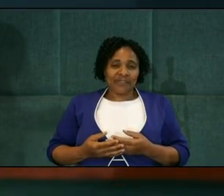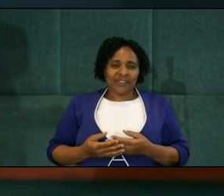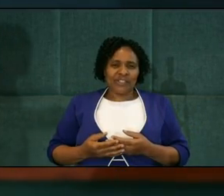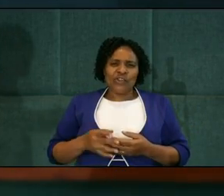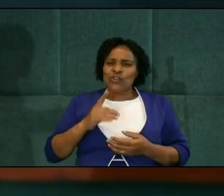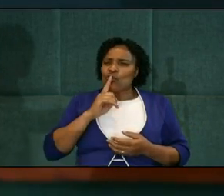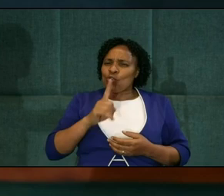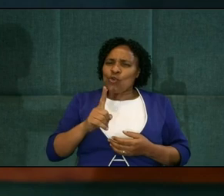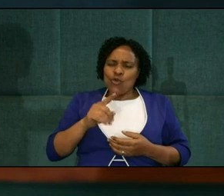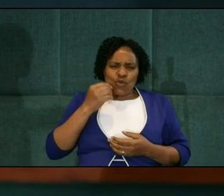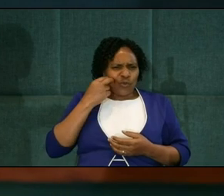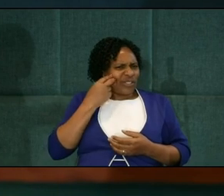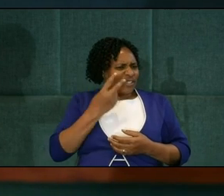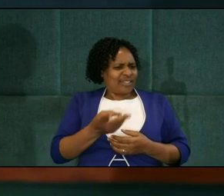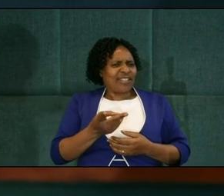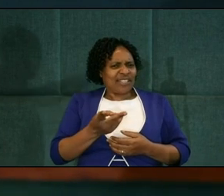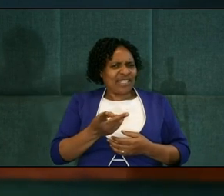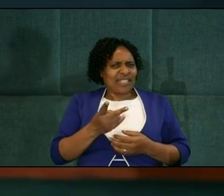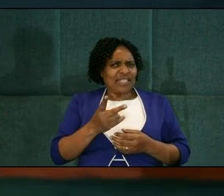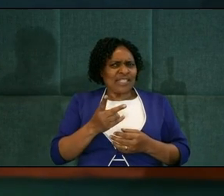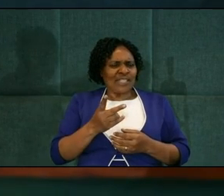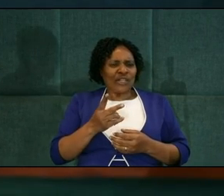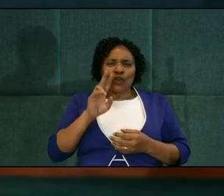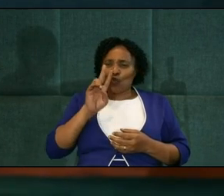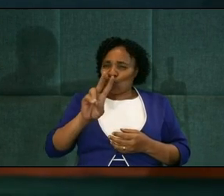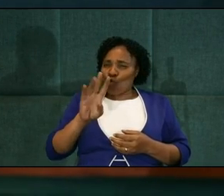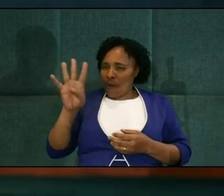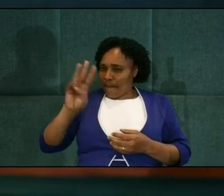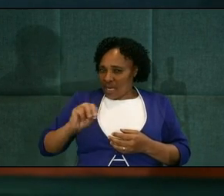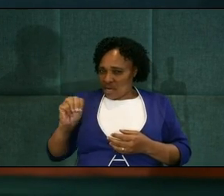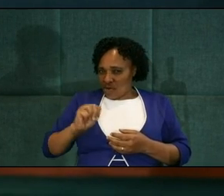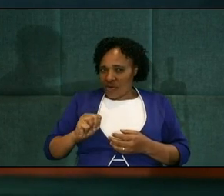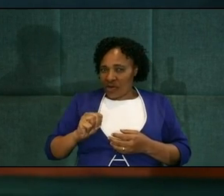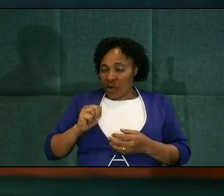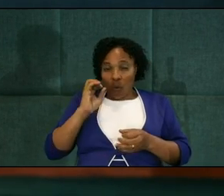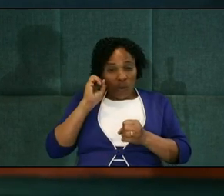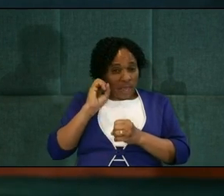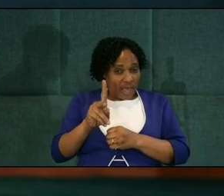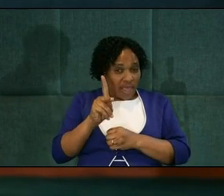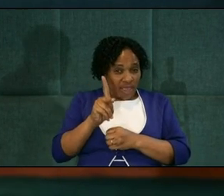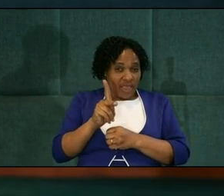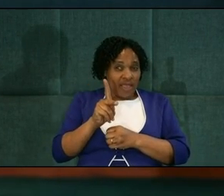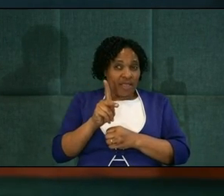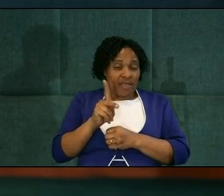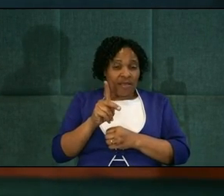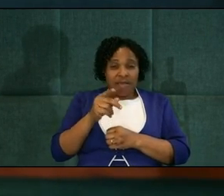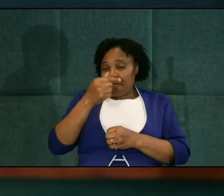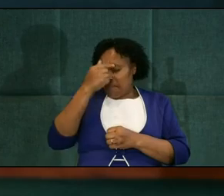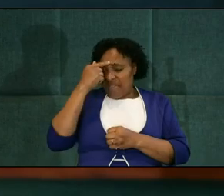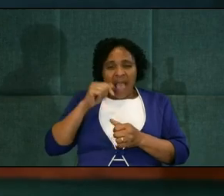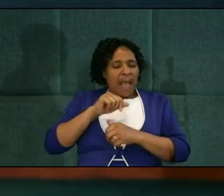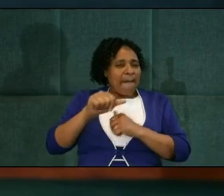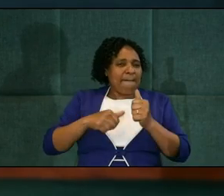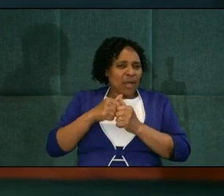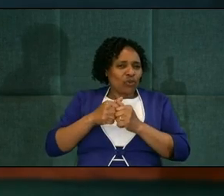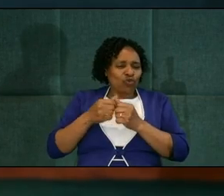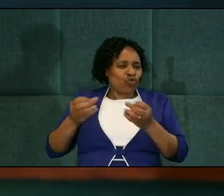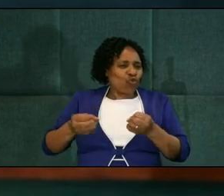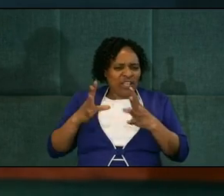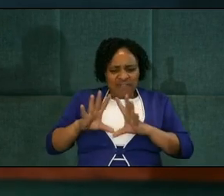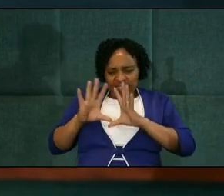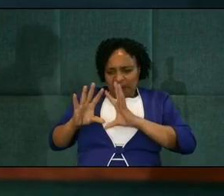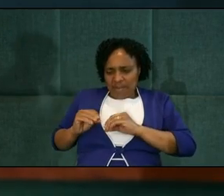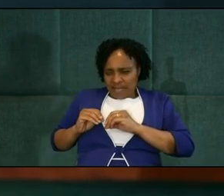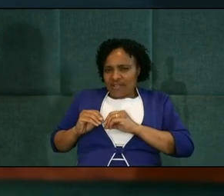So can you see then that we are way over 2 million? Is that all right? Because I'm about to give an